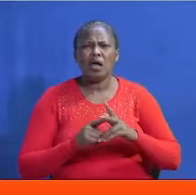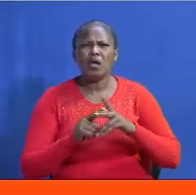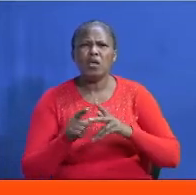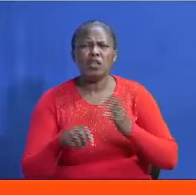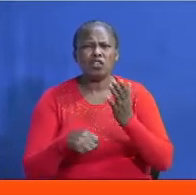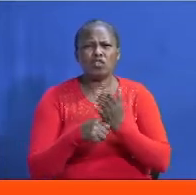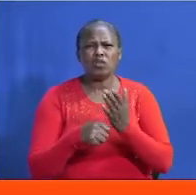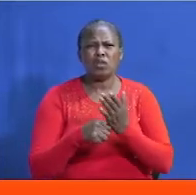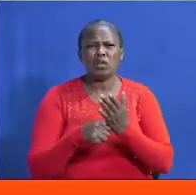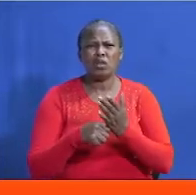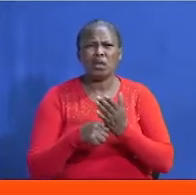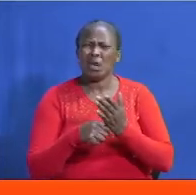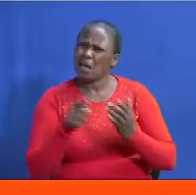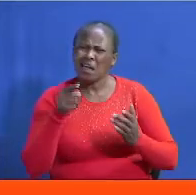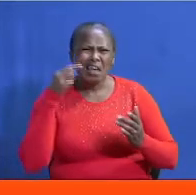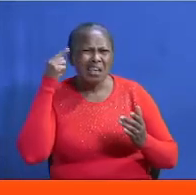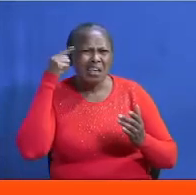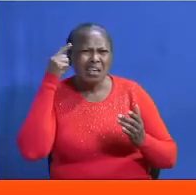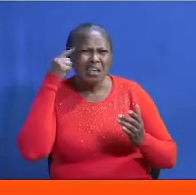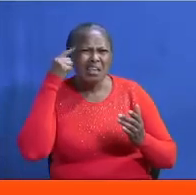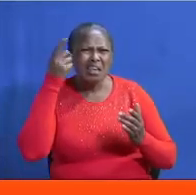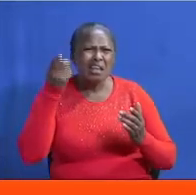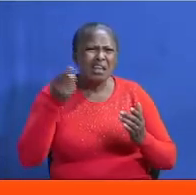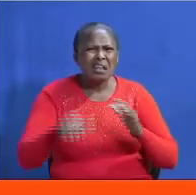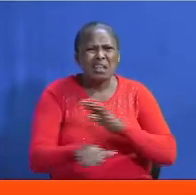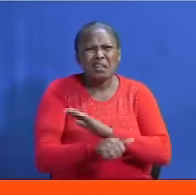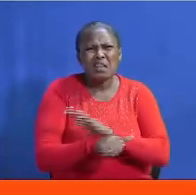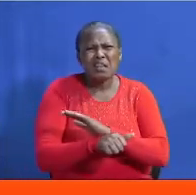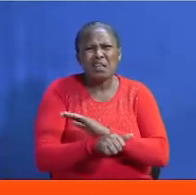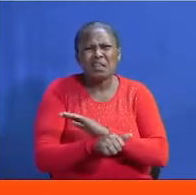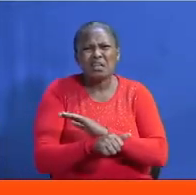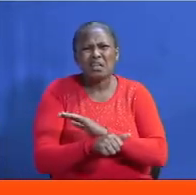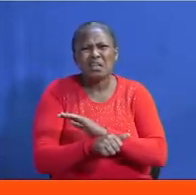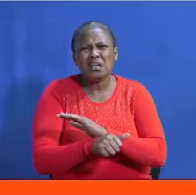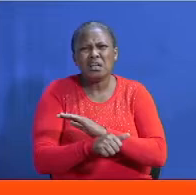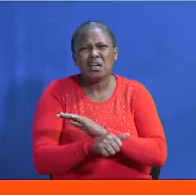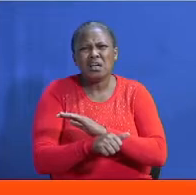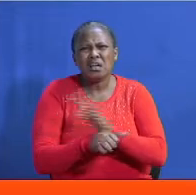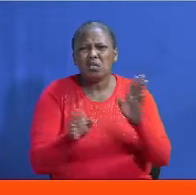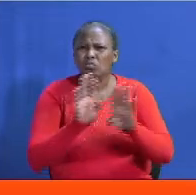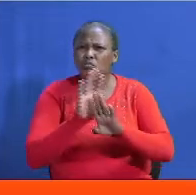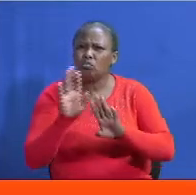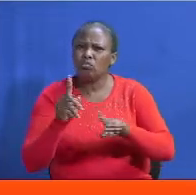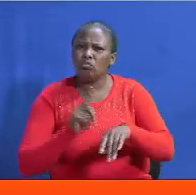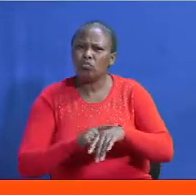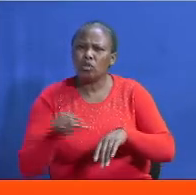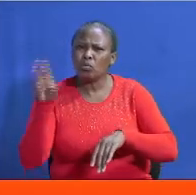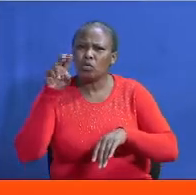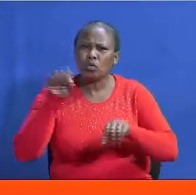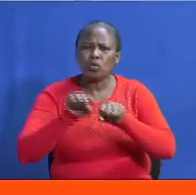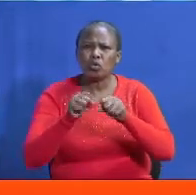technology. Mm-hmm. Don't you think this would, in a way, jeopardize the efficiency of applying this technology in our